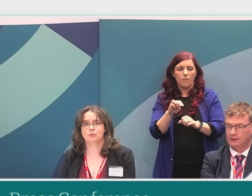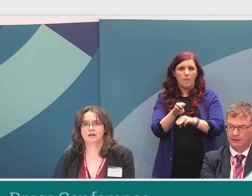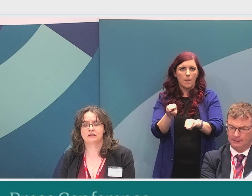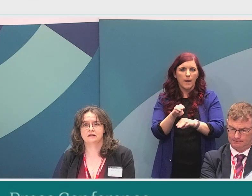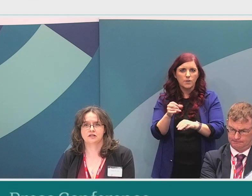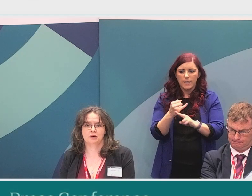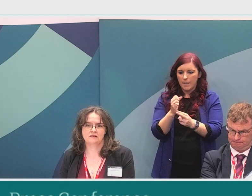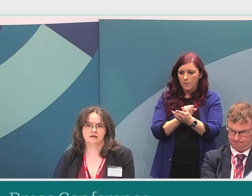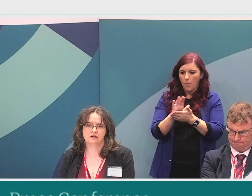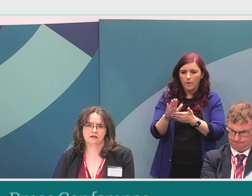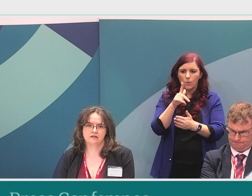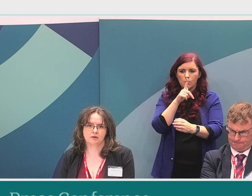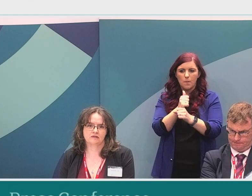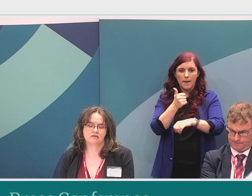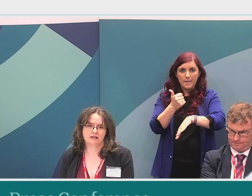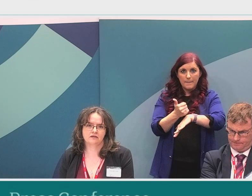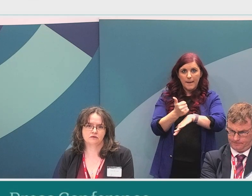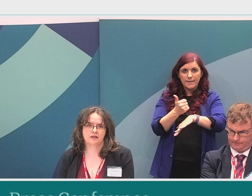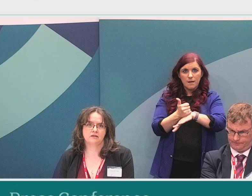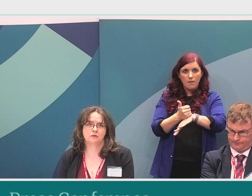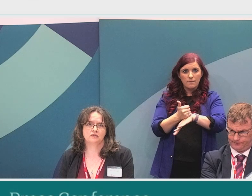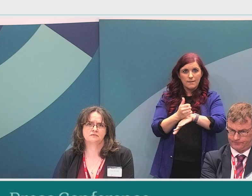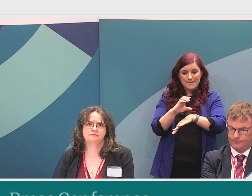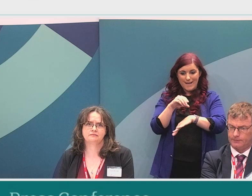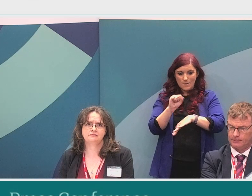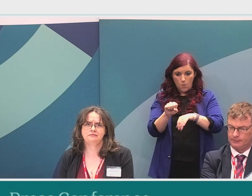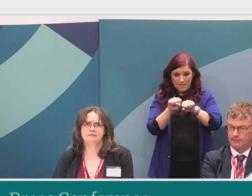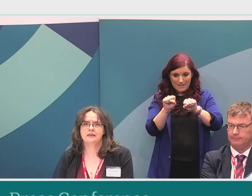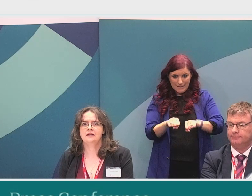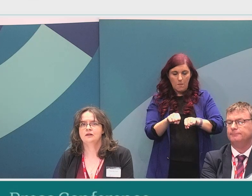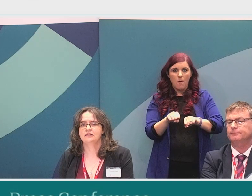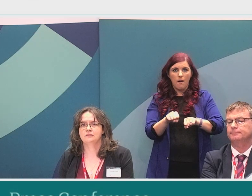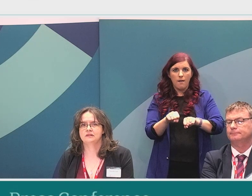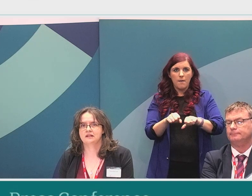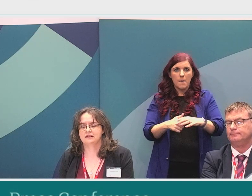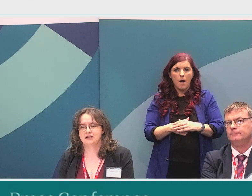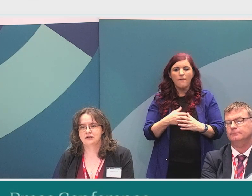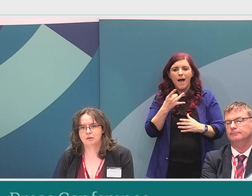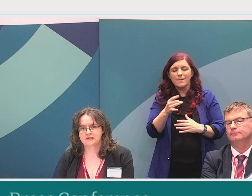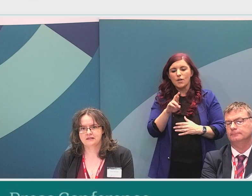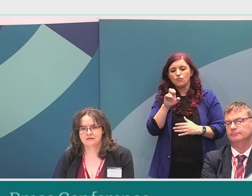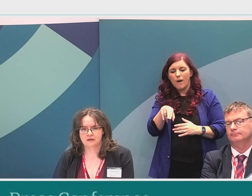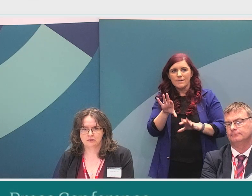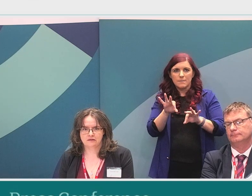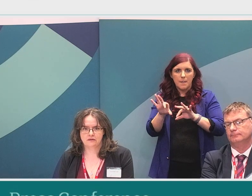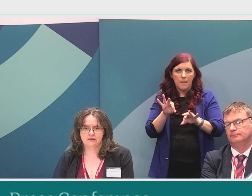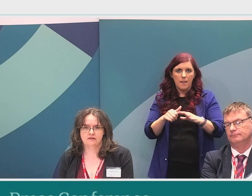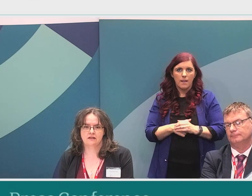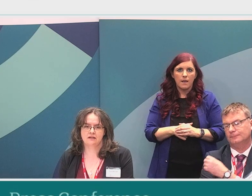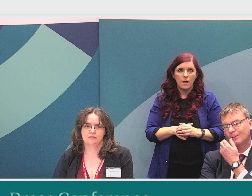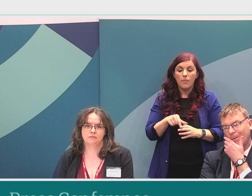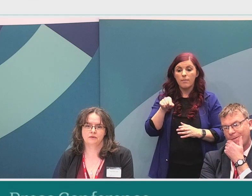publication, where it's actually based on the experience that affected the respondent the most. This was a nationally representative sample, so